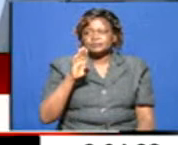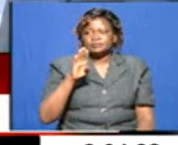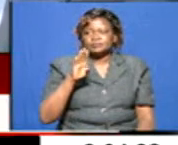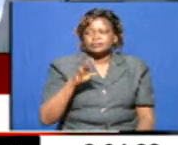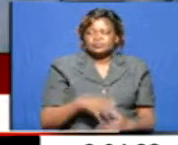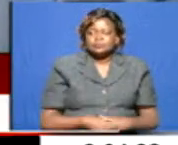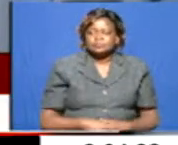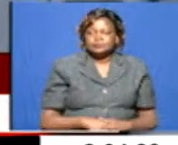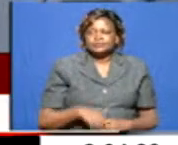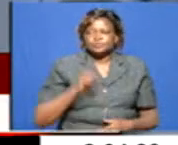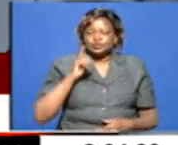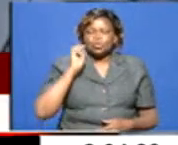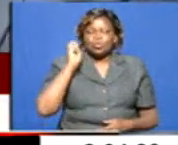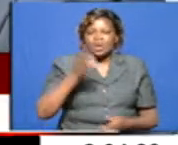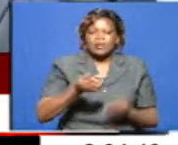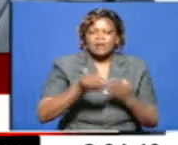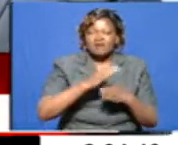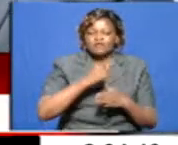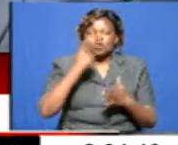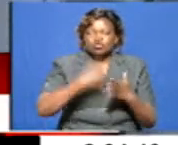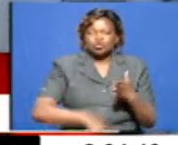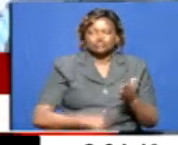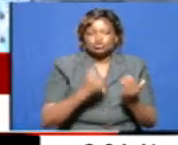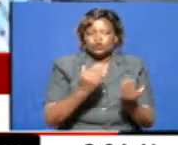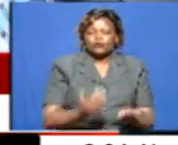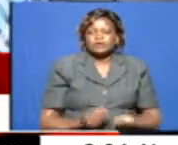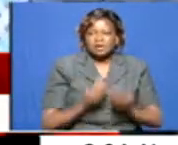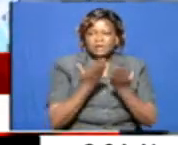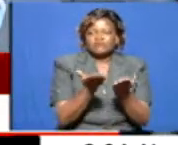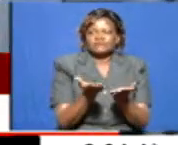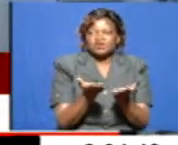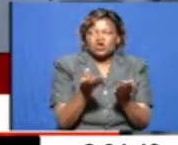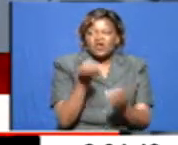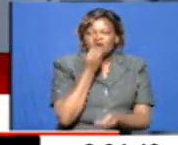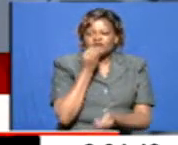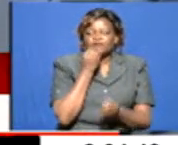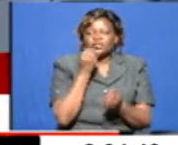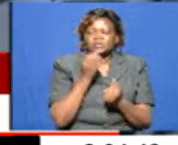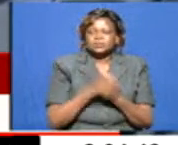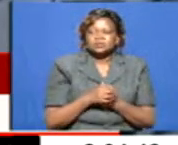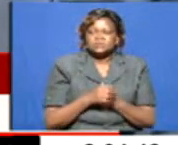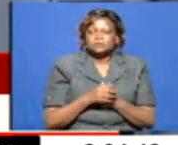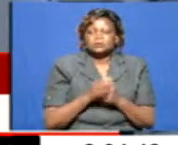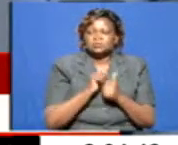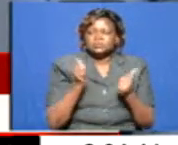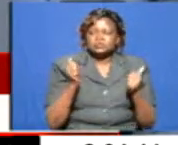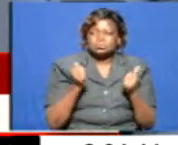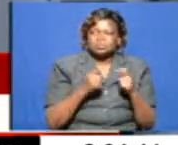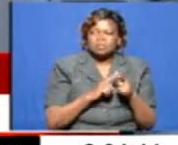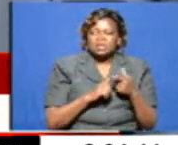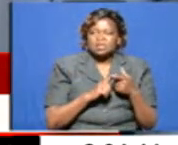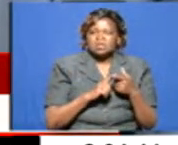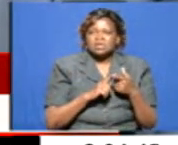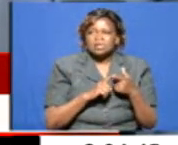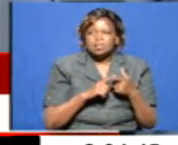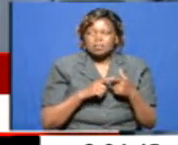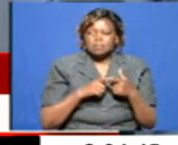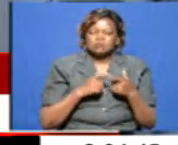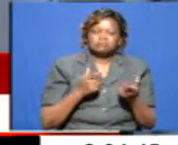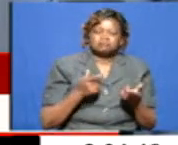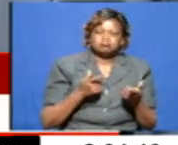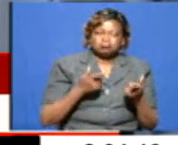This will cover cost of delivery of food safety needs, livestock, health